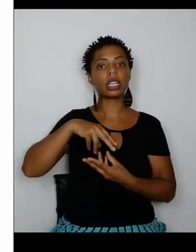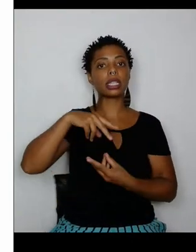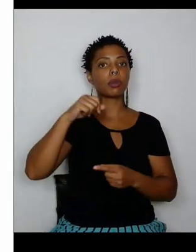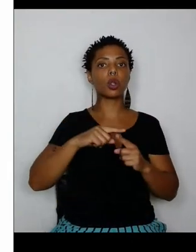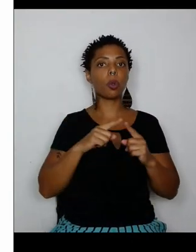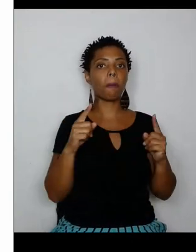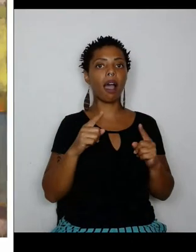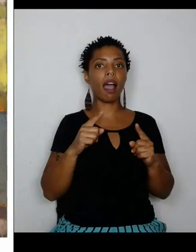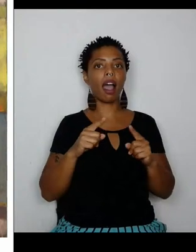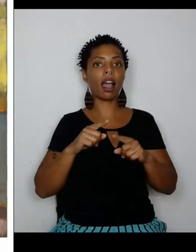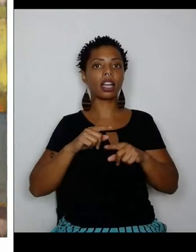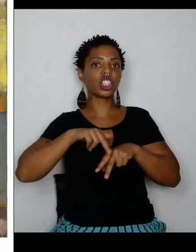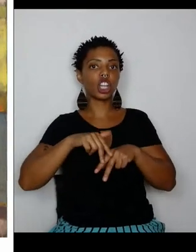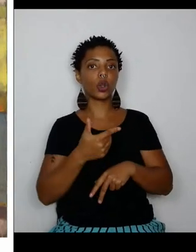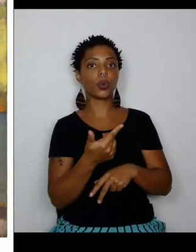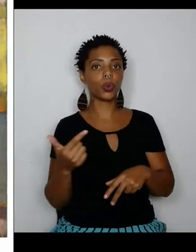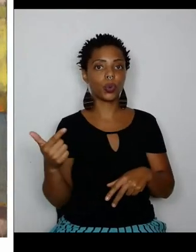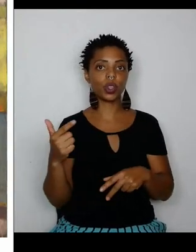to its pandan